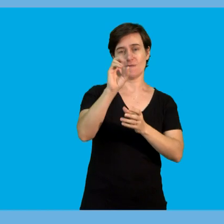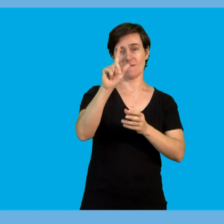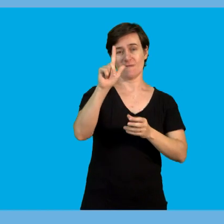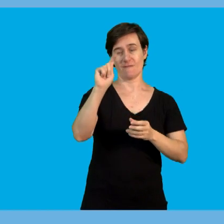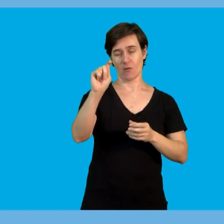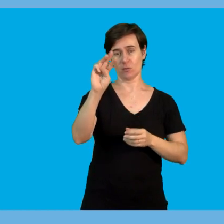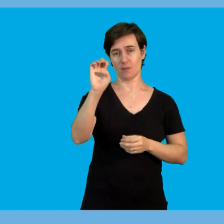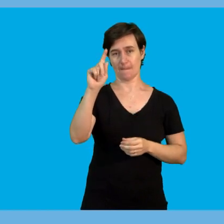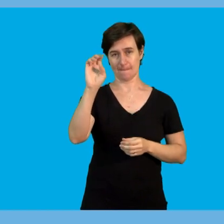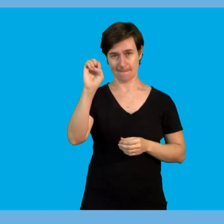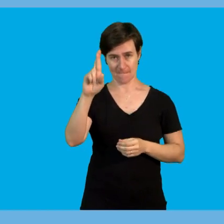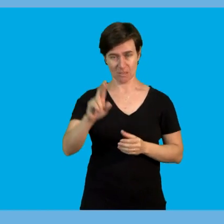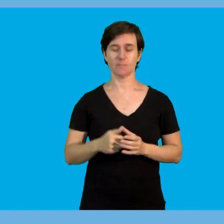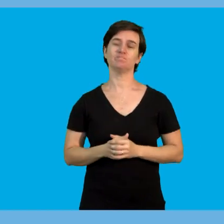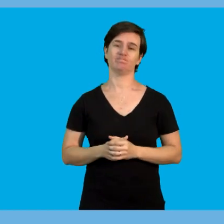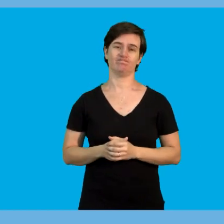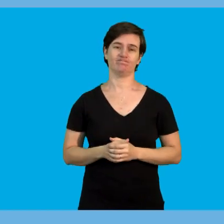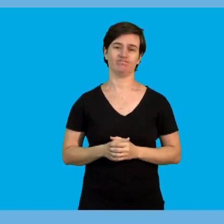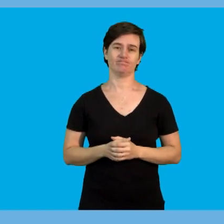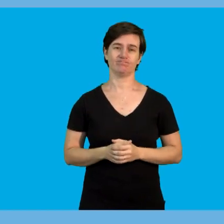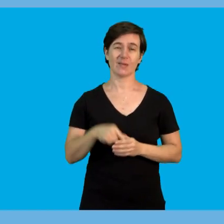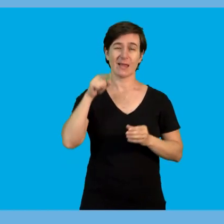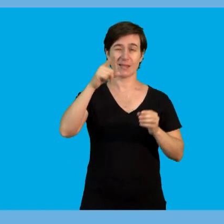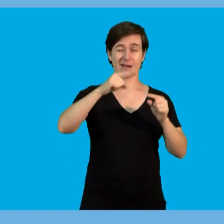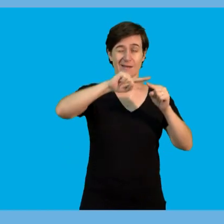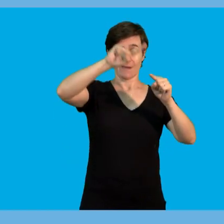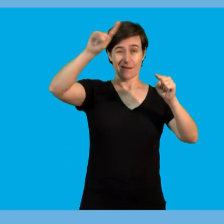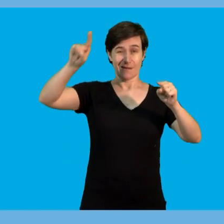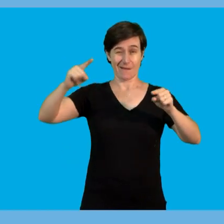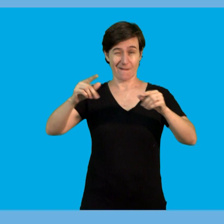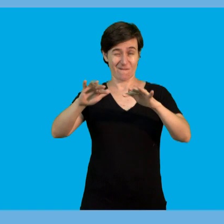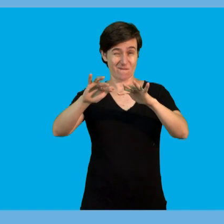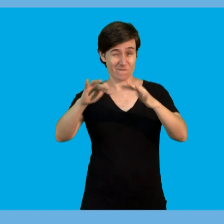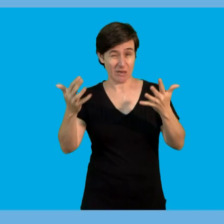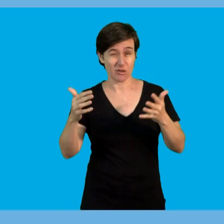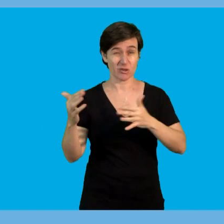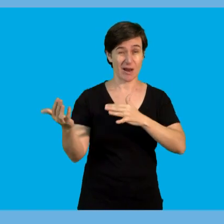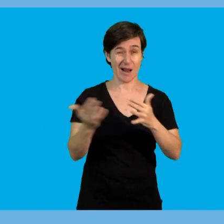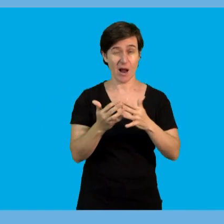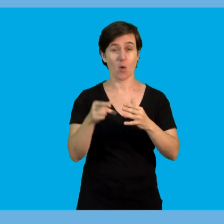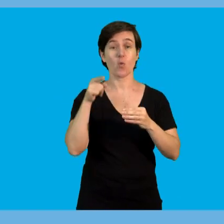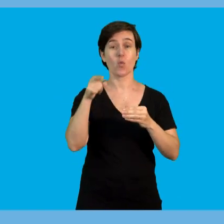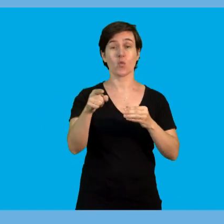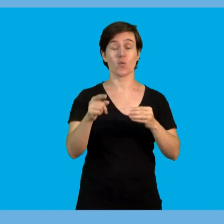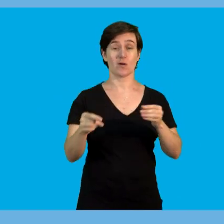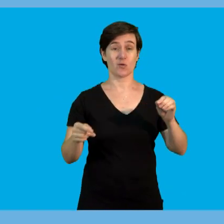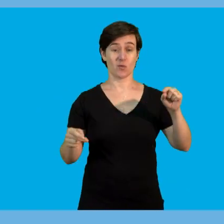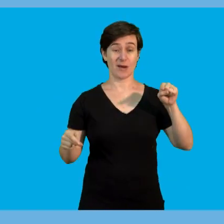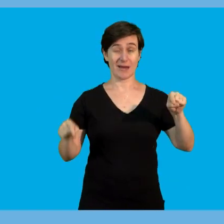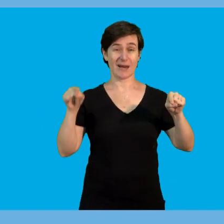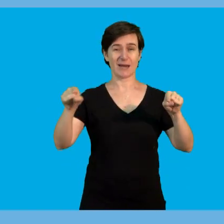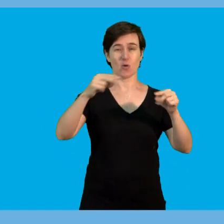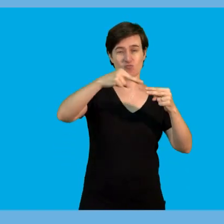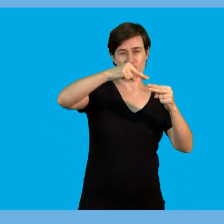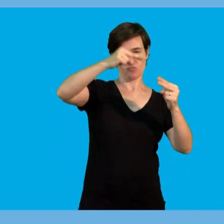voltmeter. Furthermore, he completes the circuit by placing the two ends of the salt bridge in the two